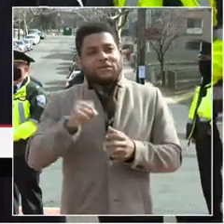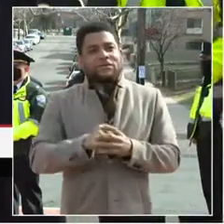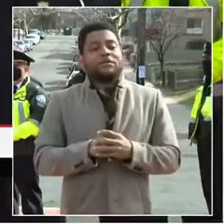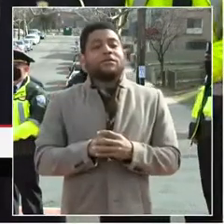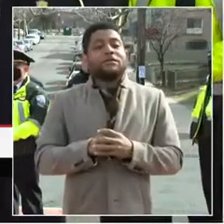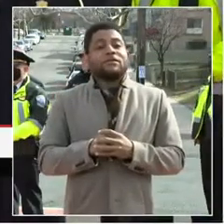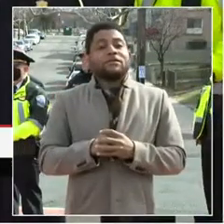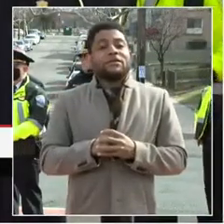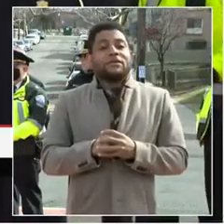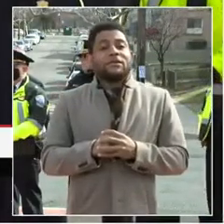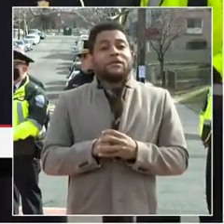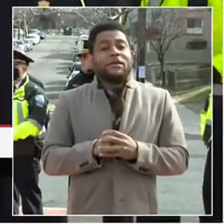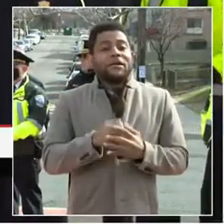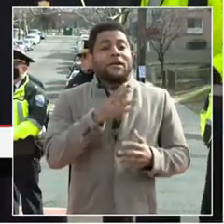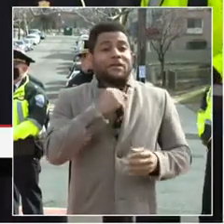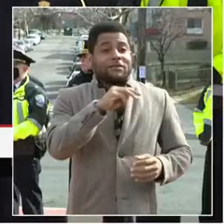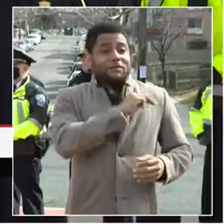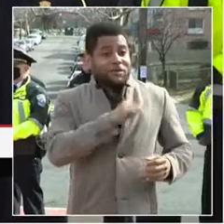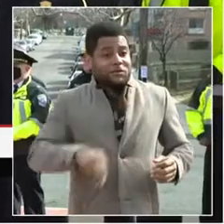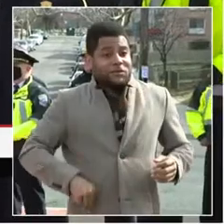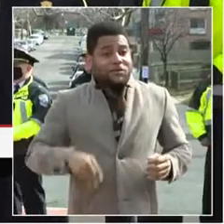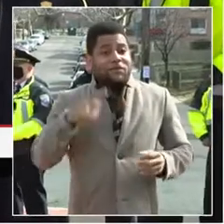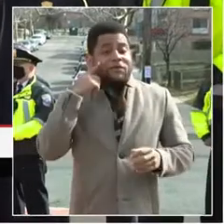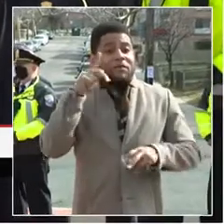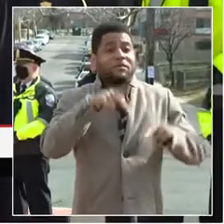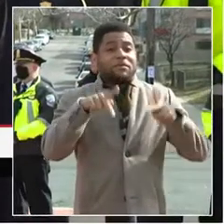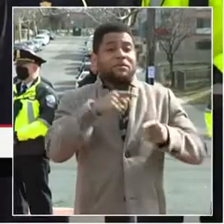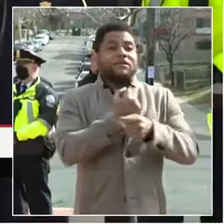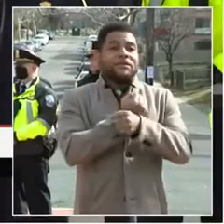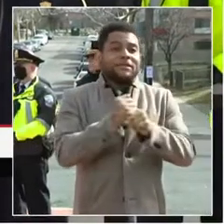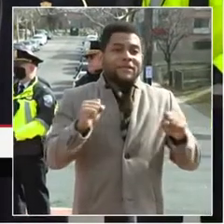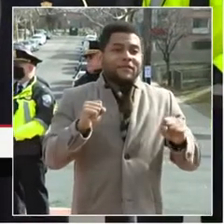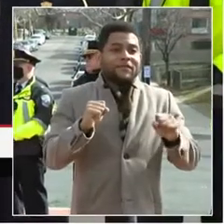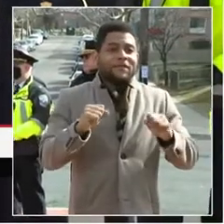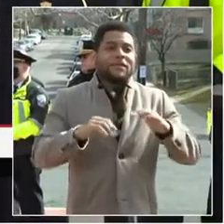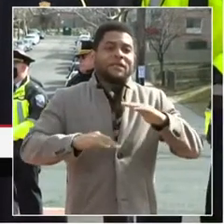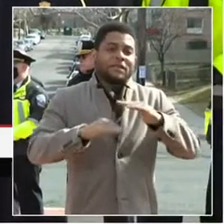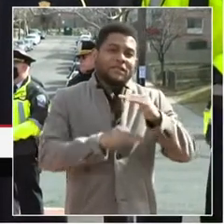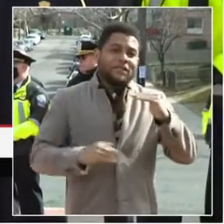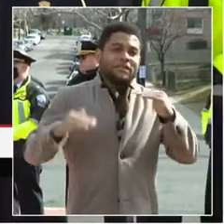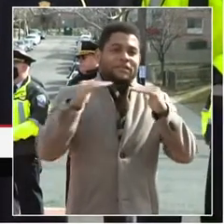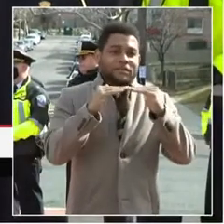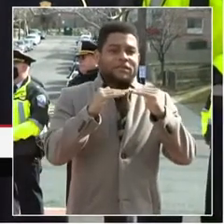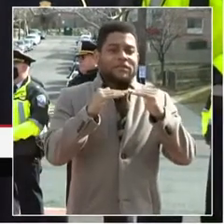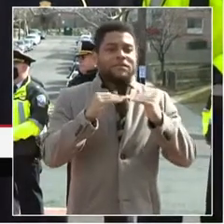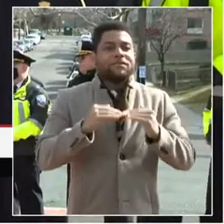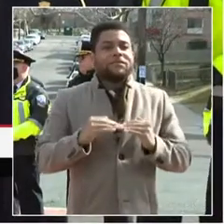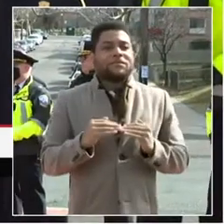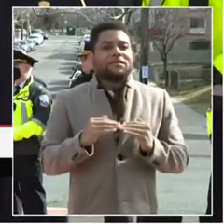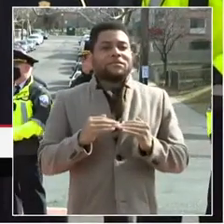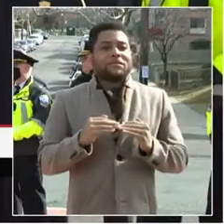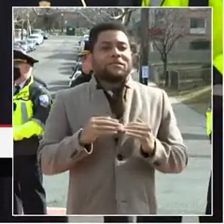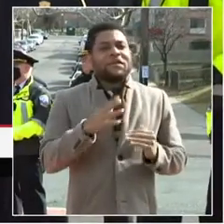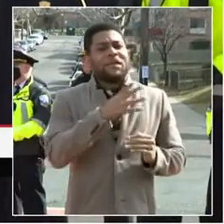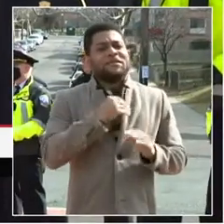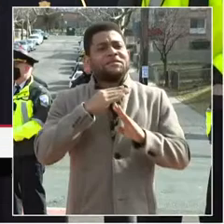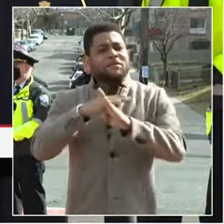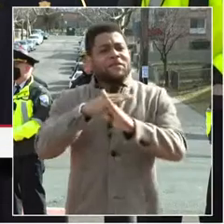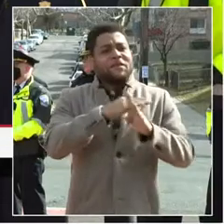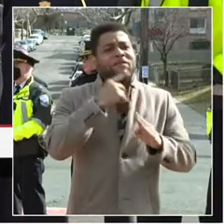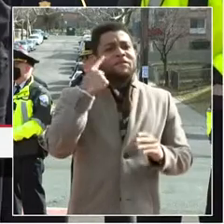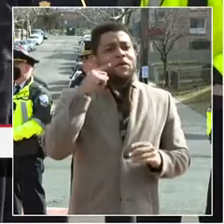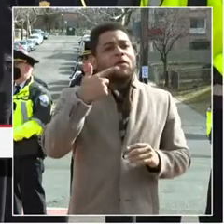Safety and Justice, Linda Harley Harper, the district's gun violence prevention